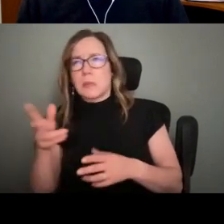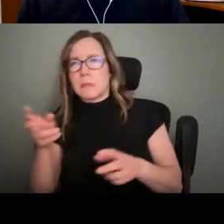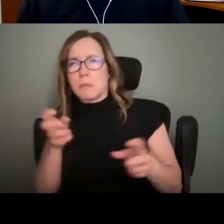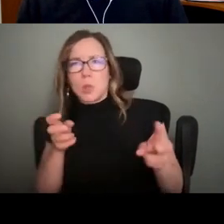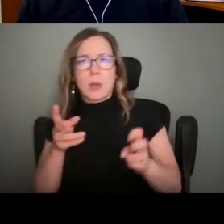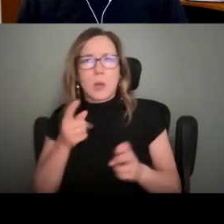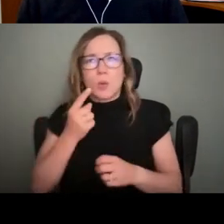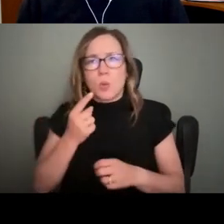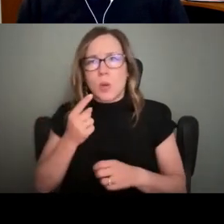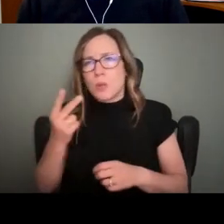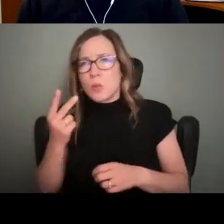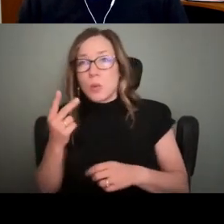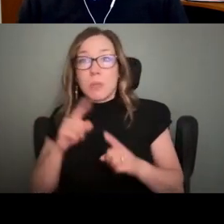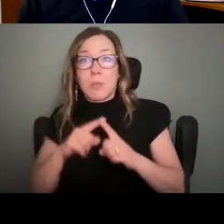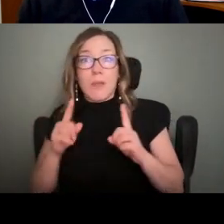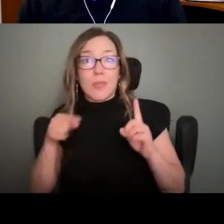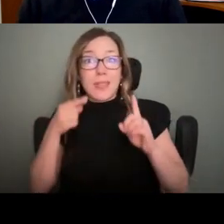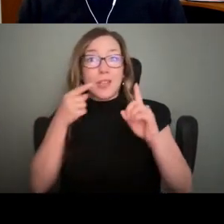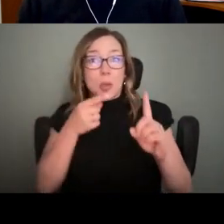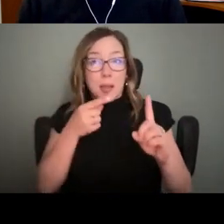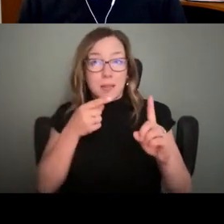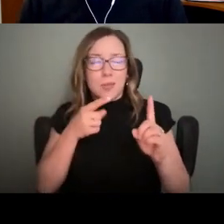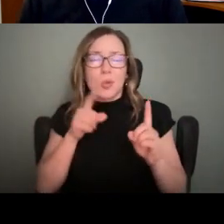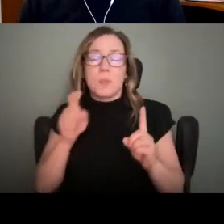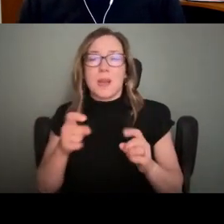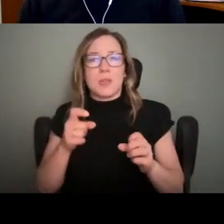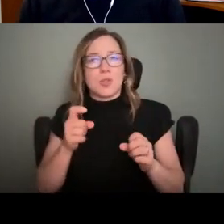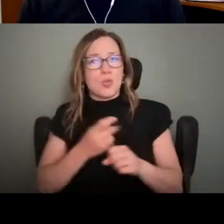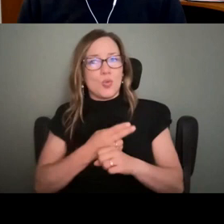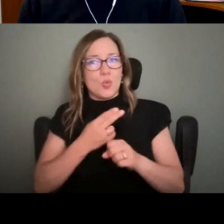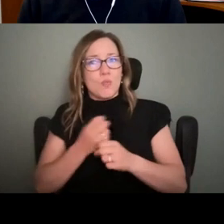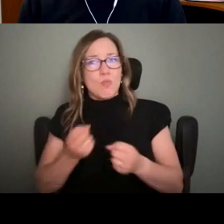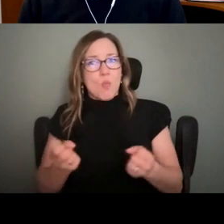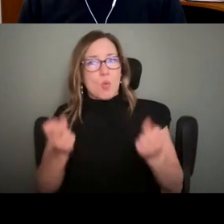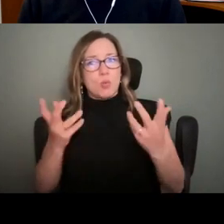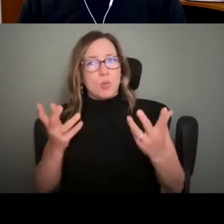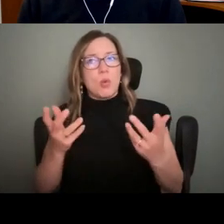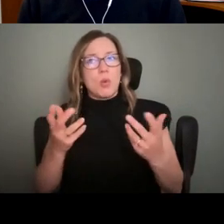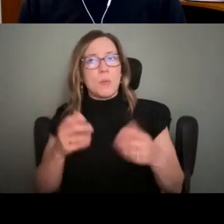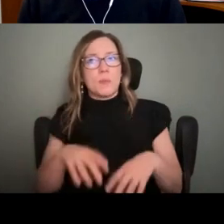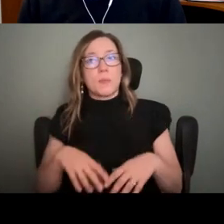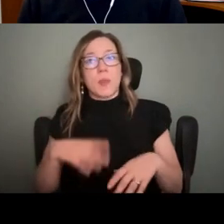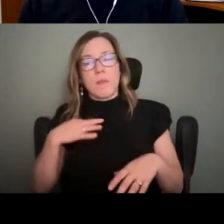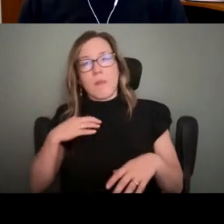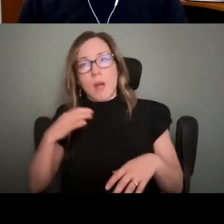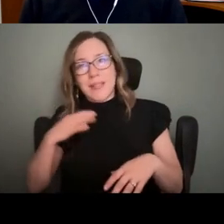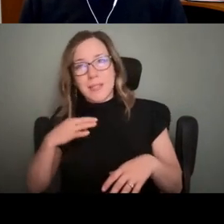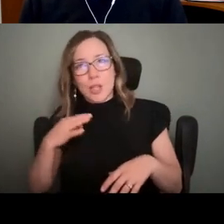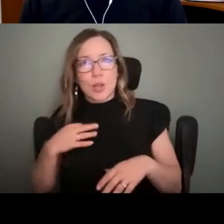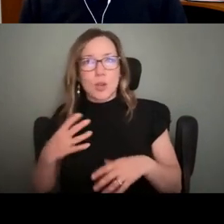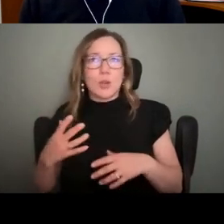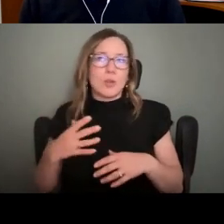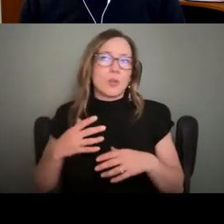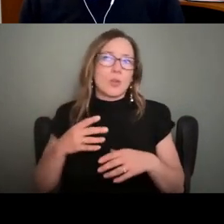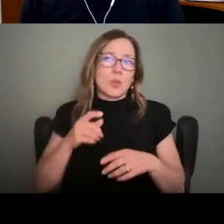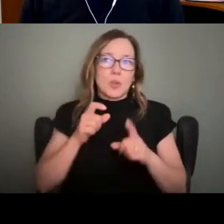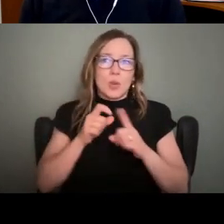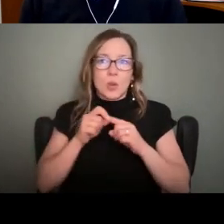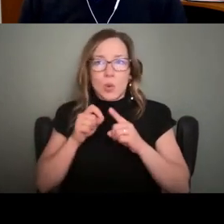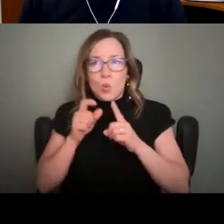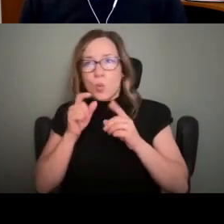order to get you to the objectives, you're going to use multiple things. You want to make sure you're engaging volunteers, word of mouth, social media,